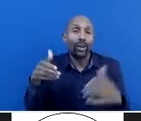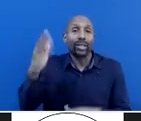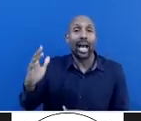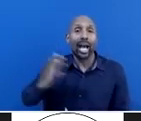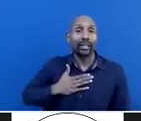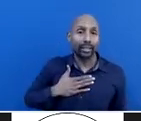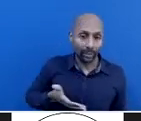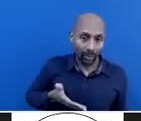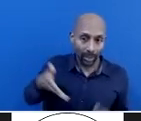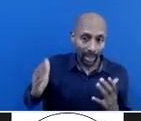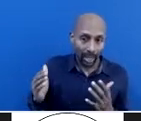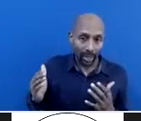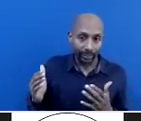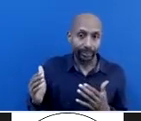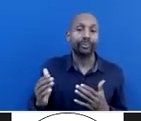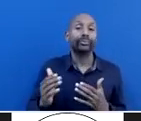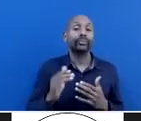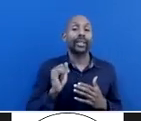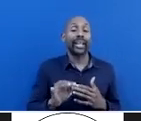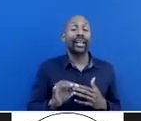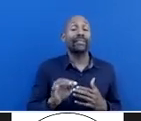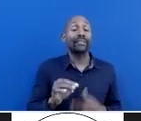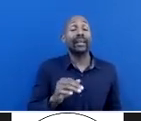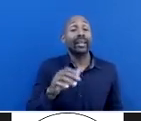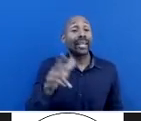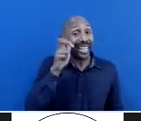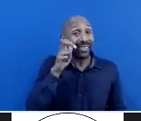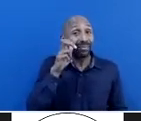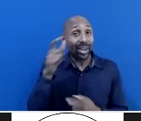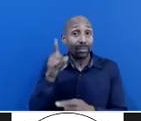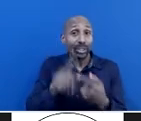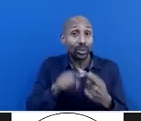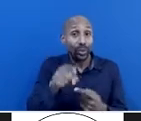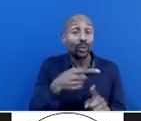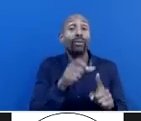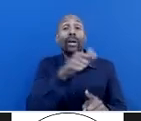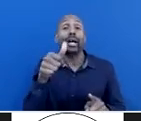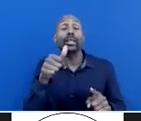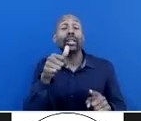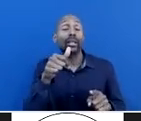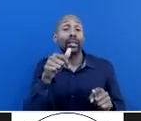encompassed by a good, graceful, and merciful plan from the Almighty.